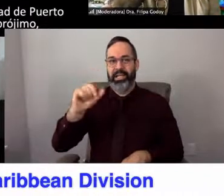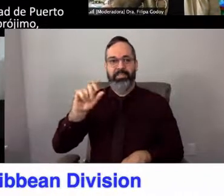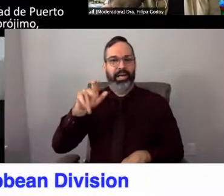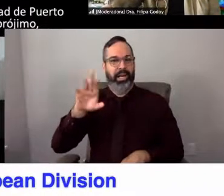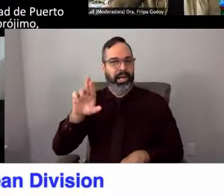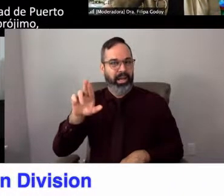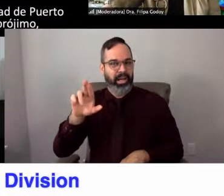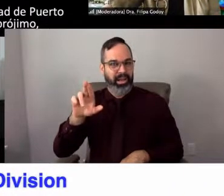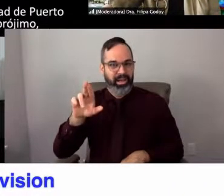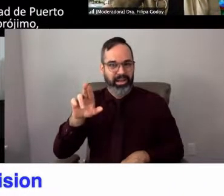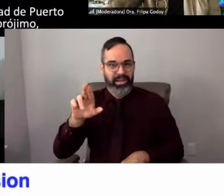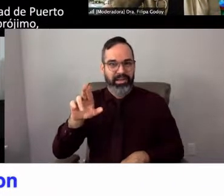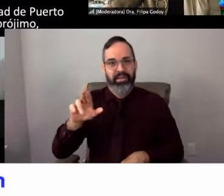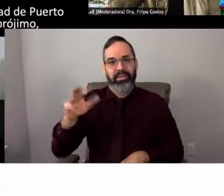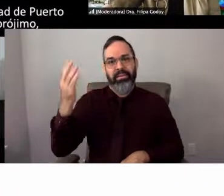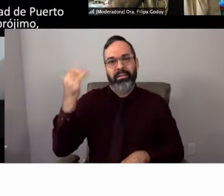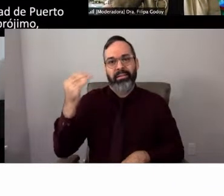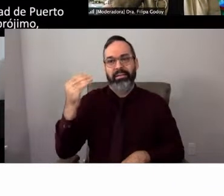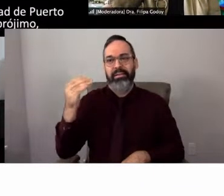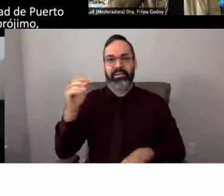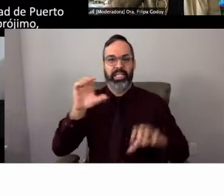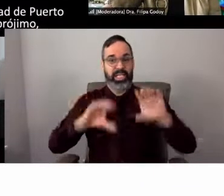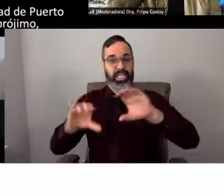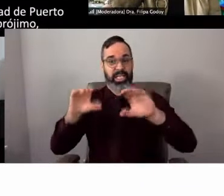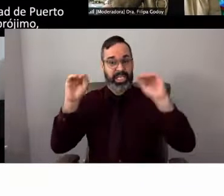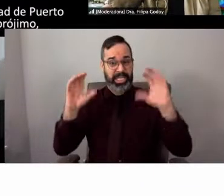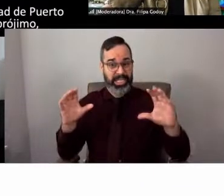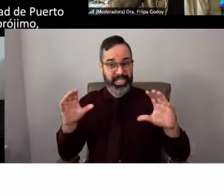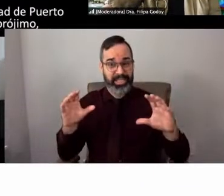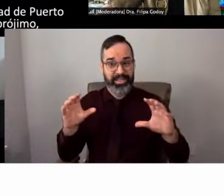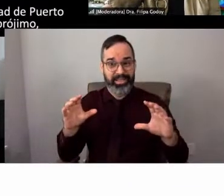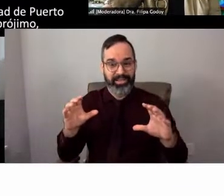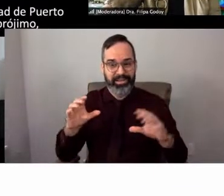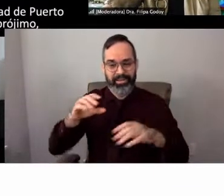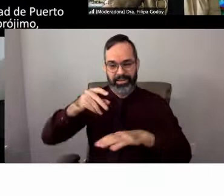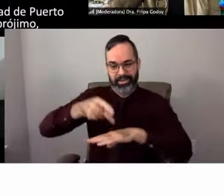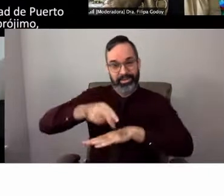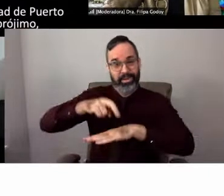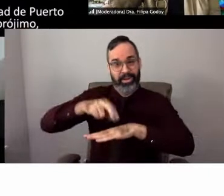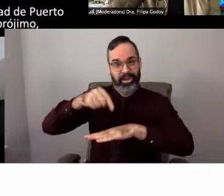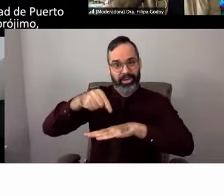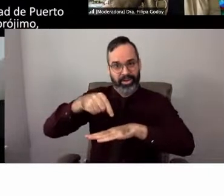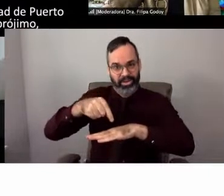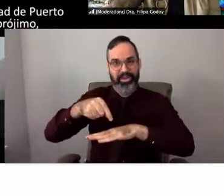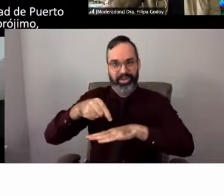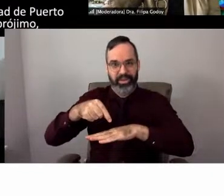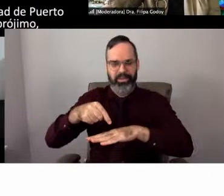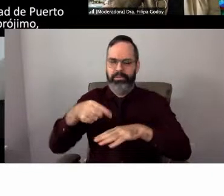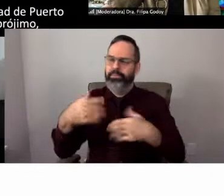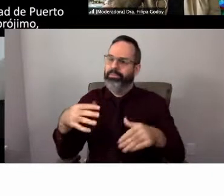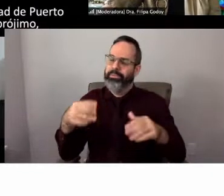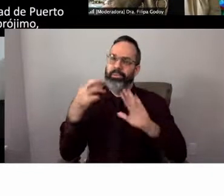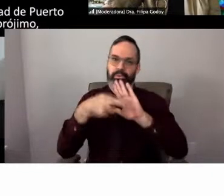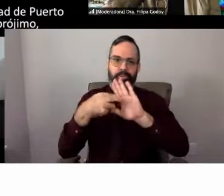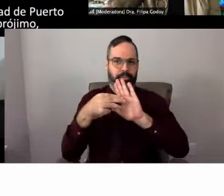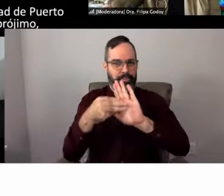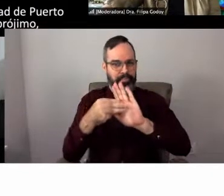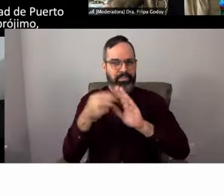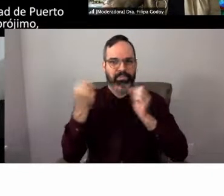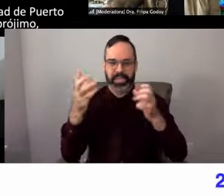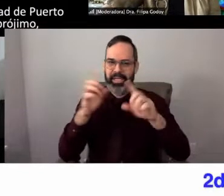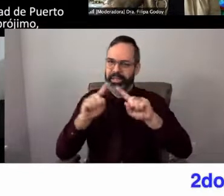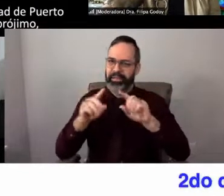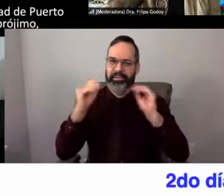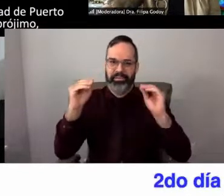science teacher in Puerto Rico, a model for many professors. Her daughter will